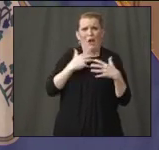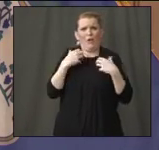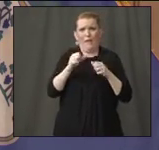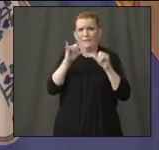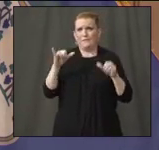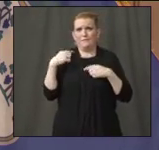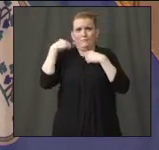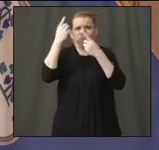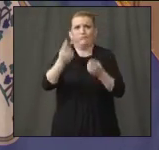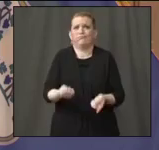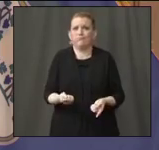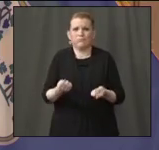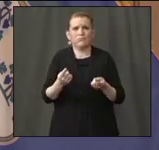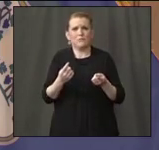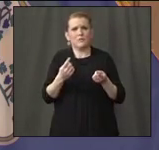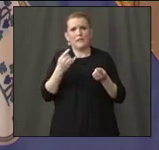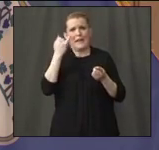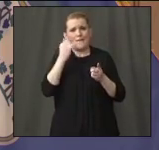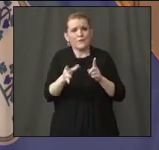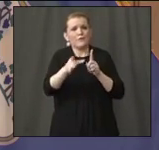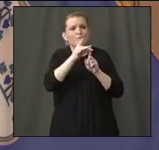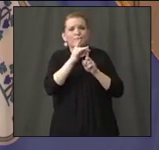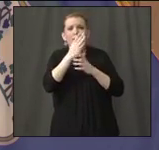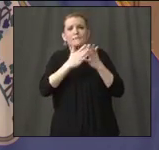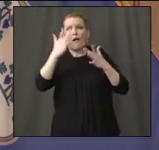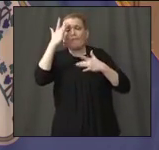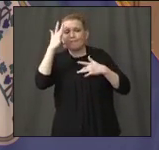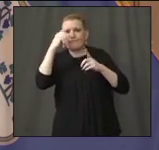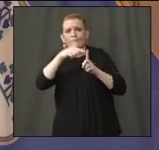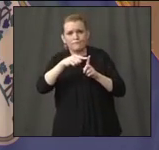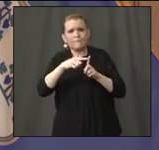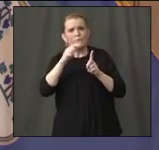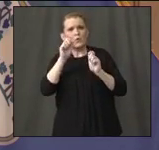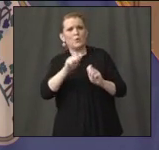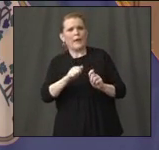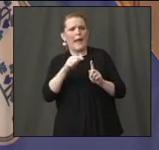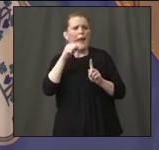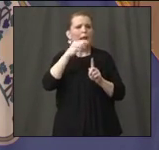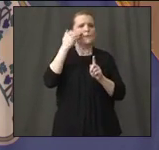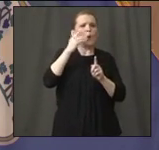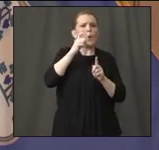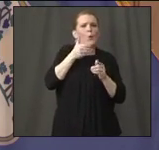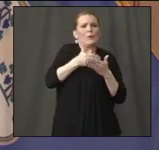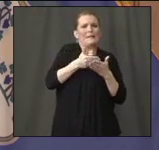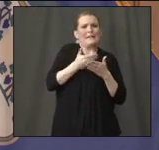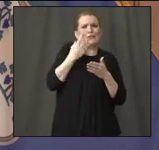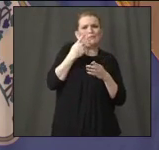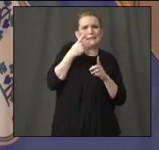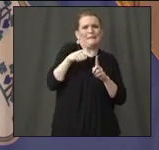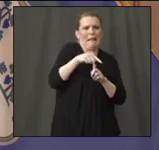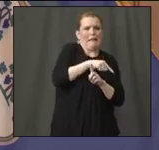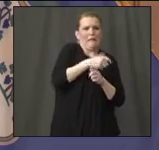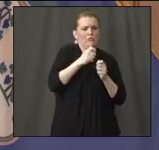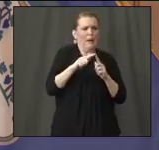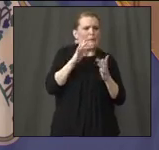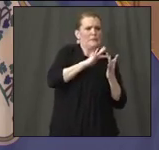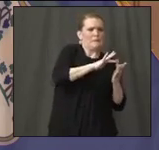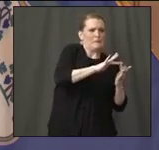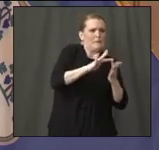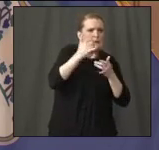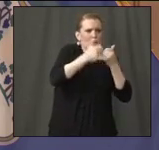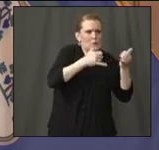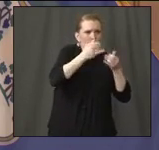little notice and warning. In addition, there's some certain applications, apps, computer apps they're thinking about expanding as well.